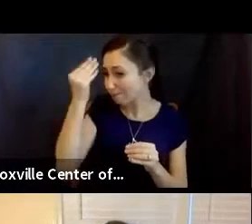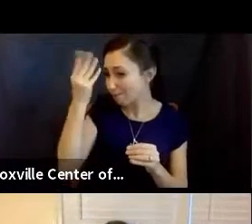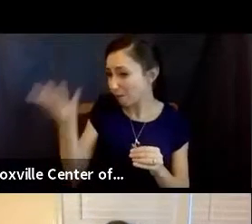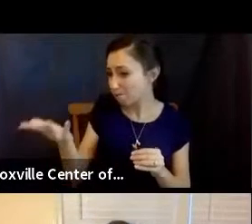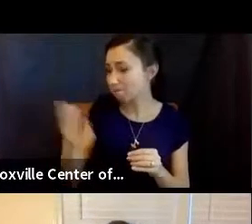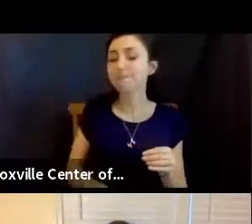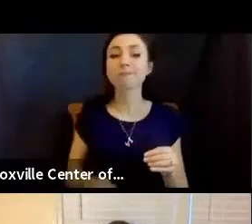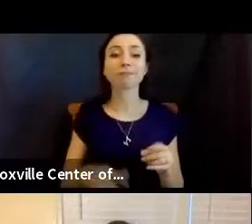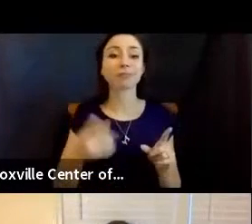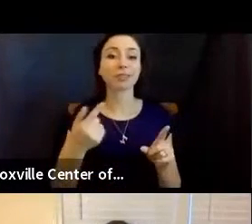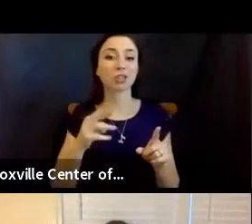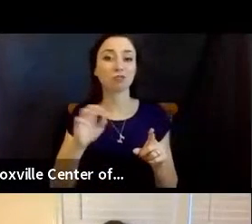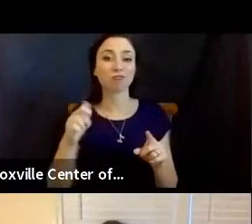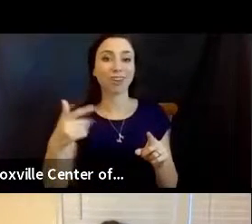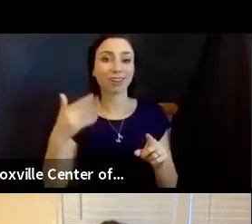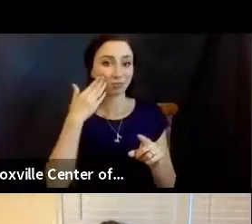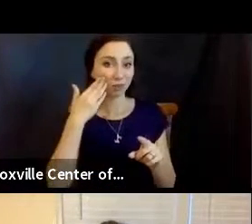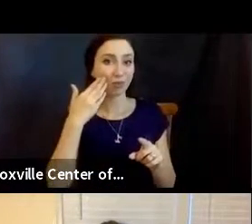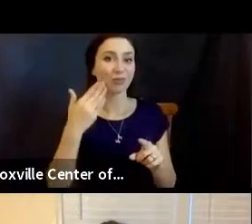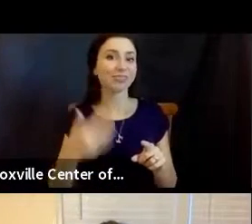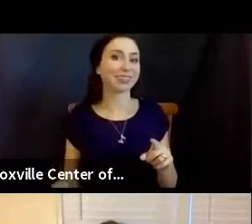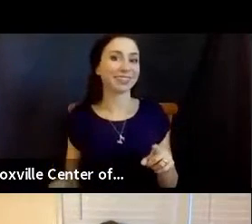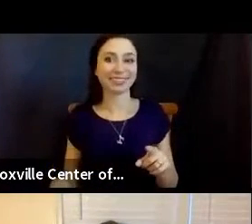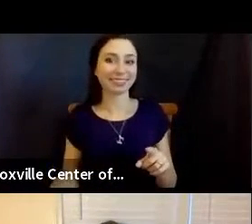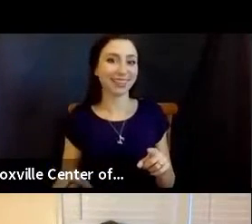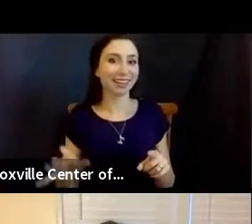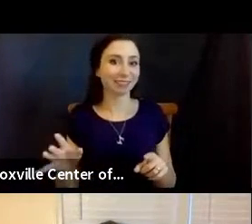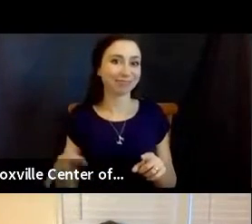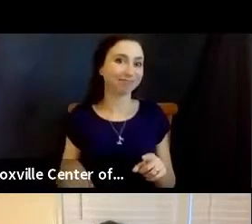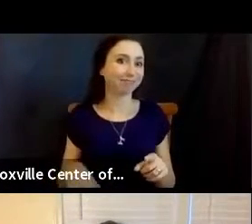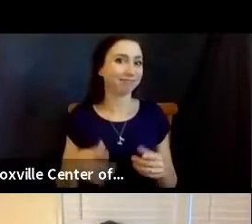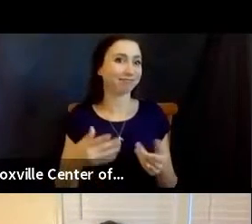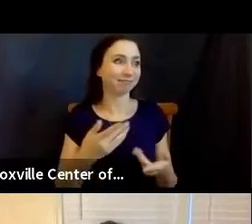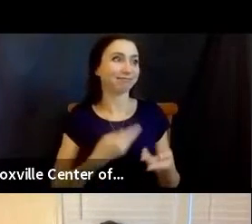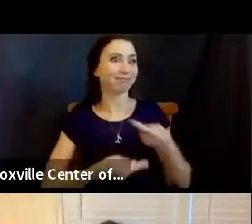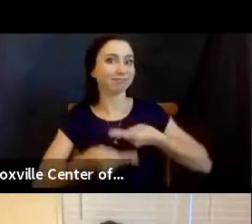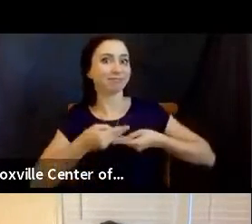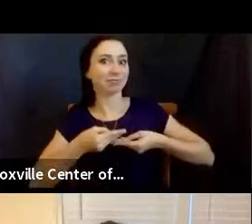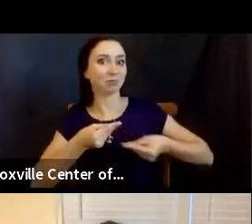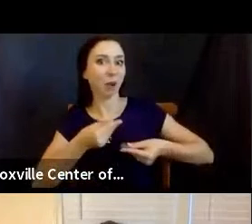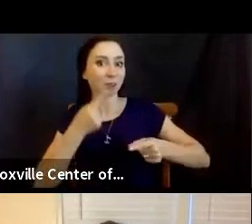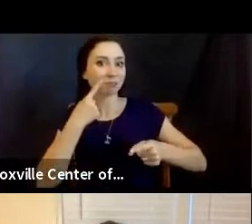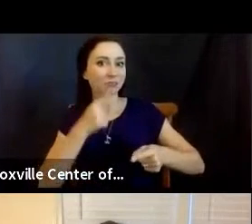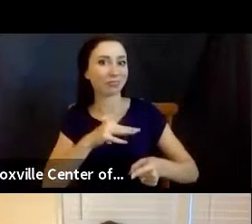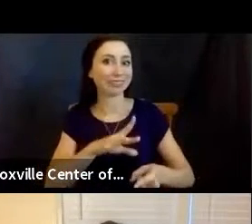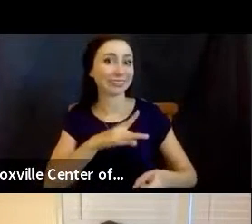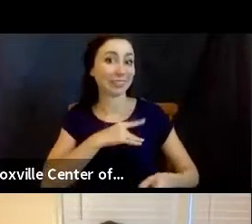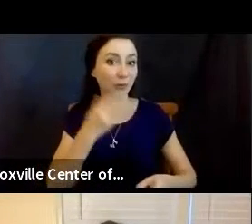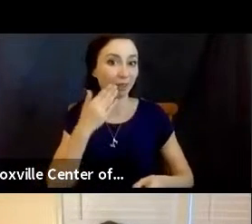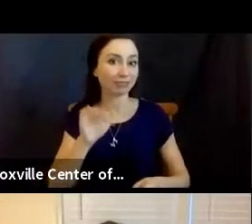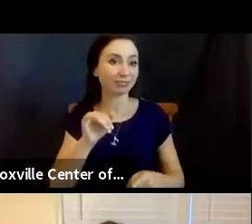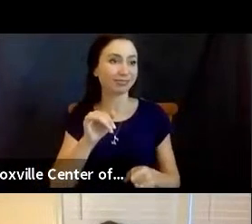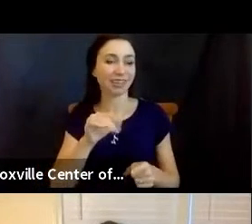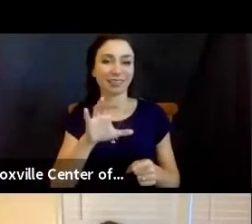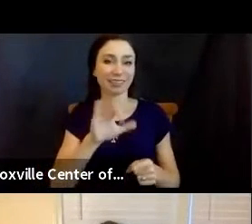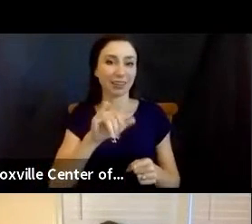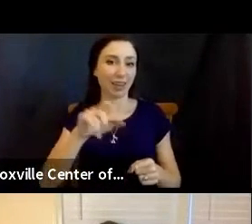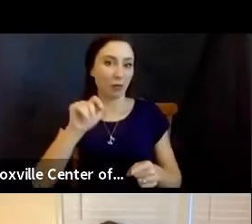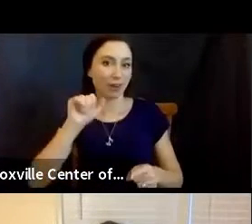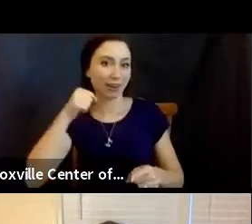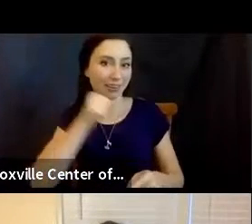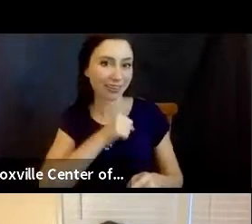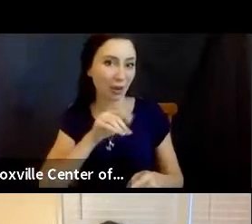there's always the carrot and the stick approach. And we've certainly have the stick, and that's through our